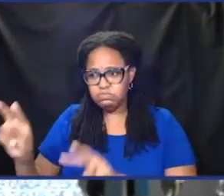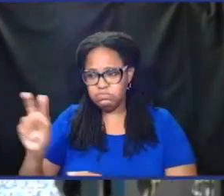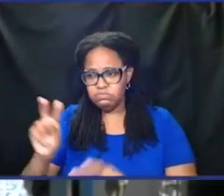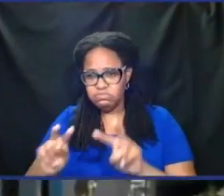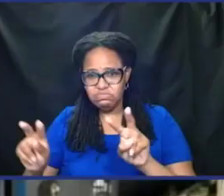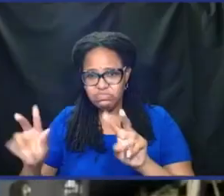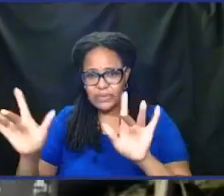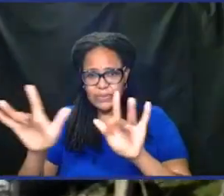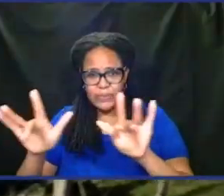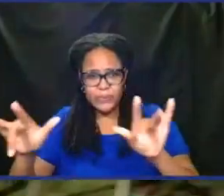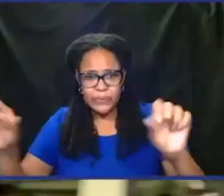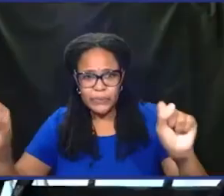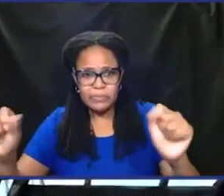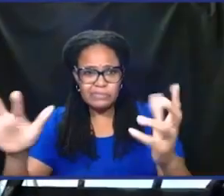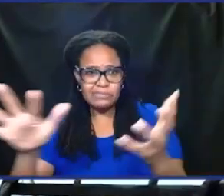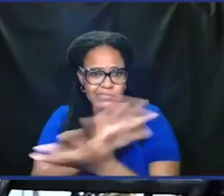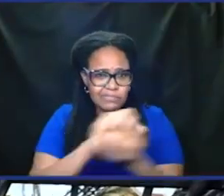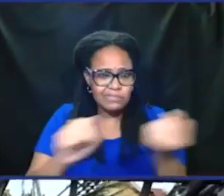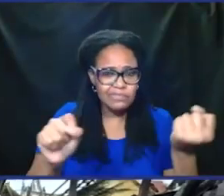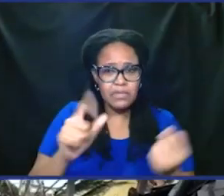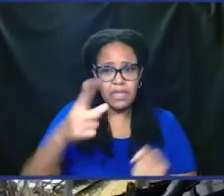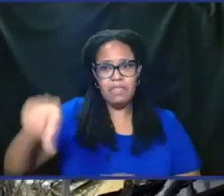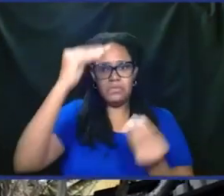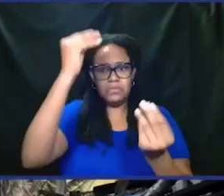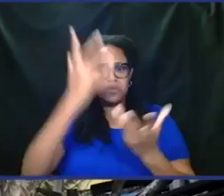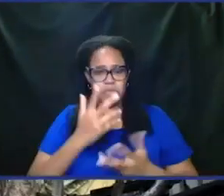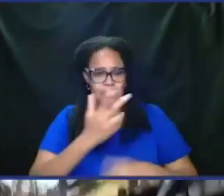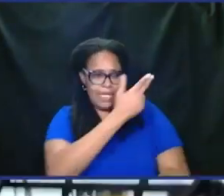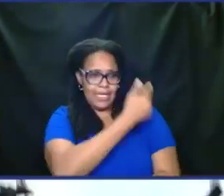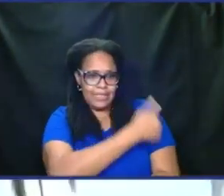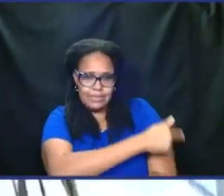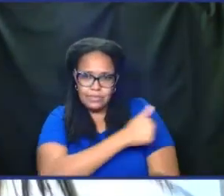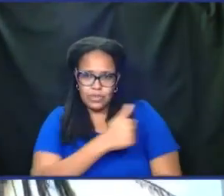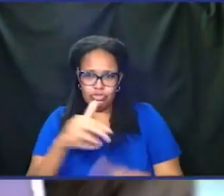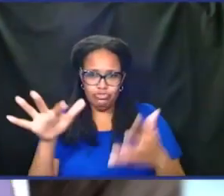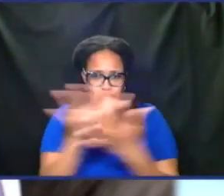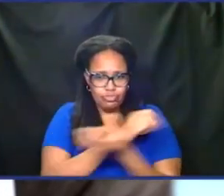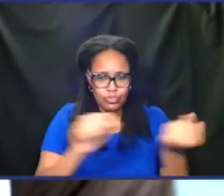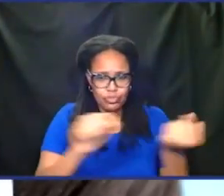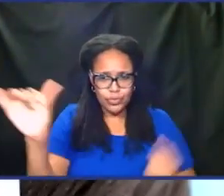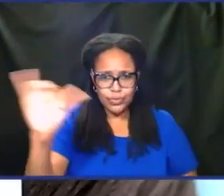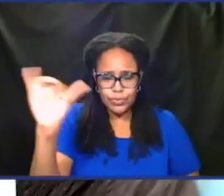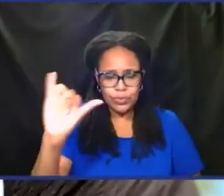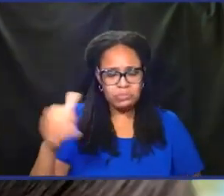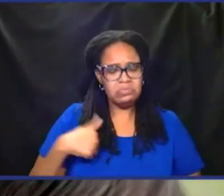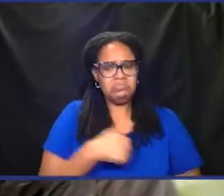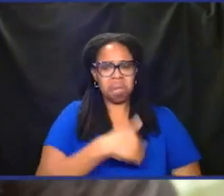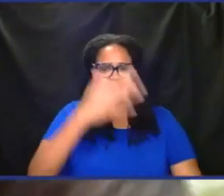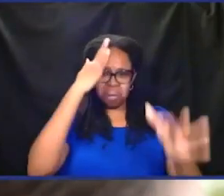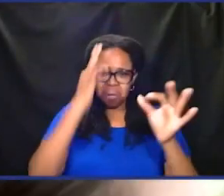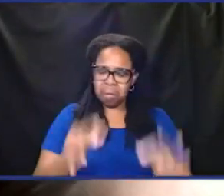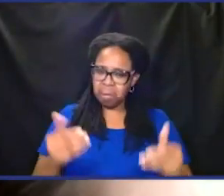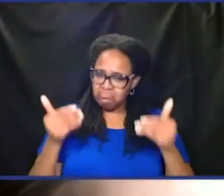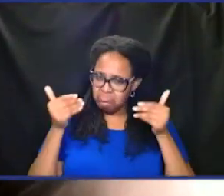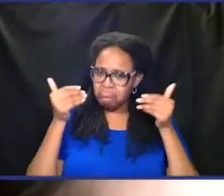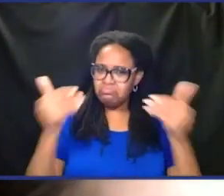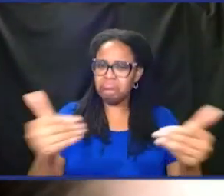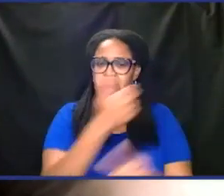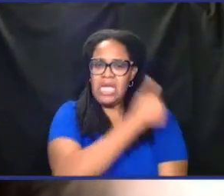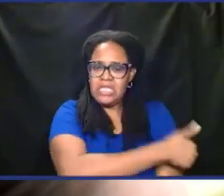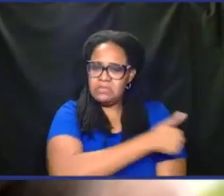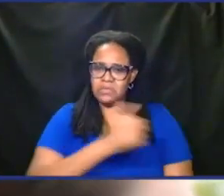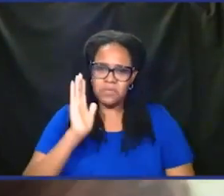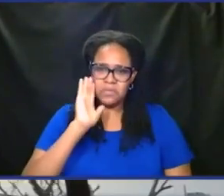And then they told us that the hospital was destroyed. We decided to still continue to go to the